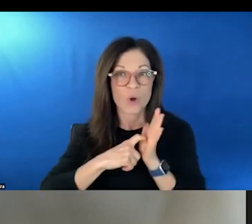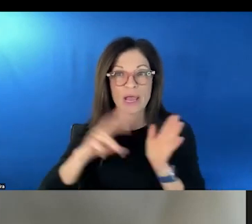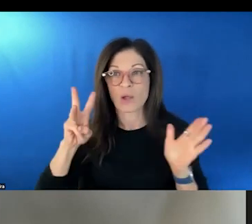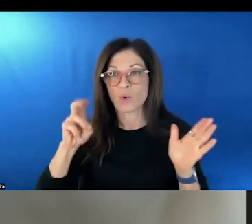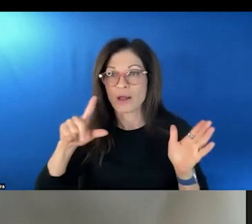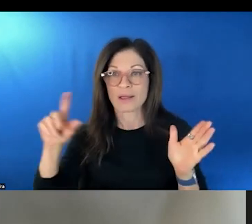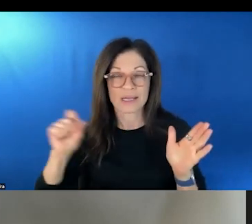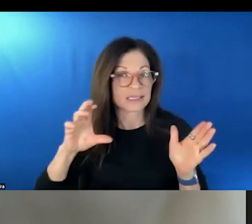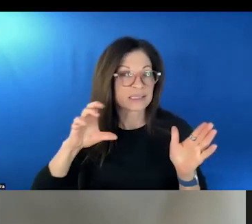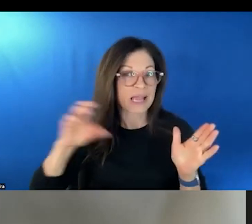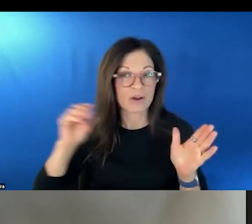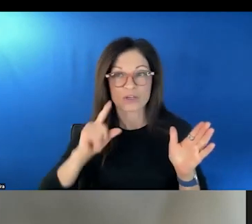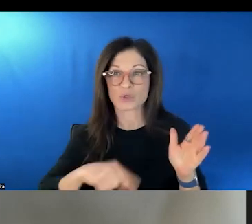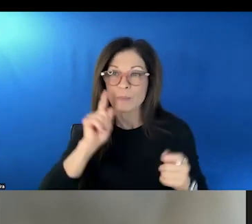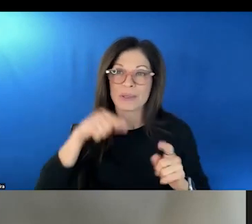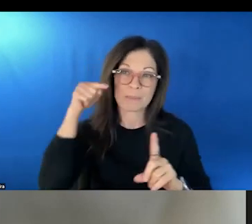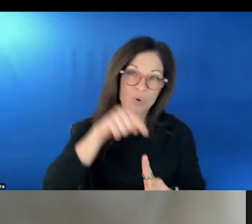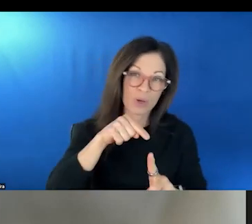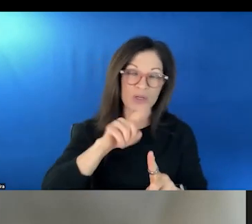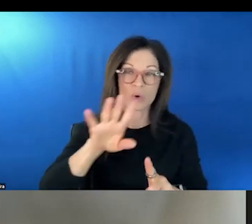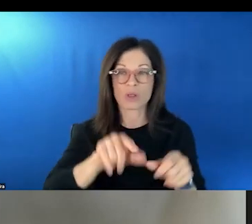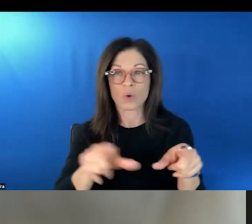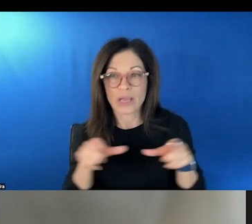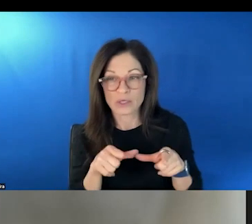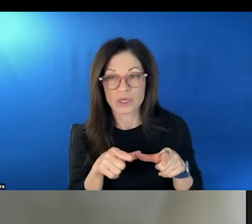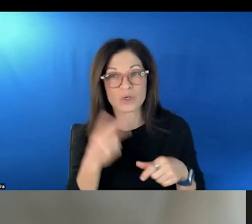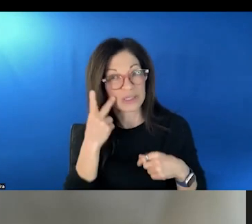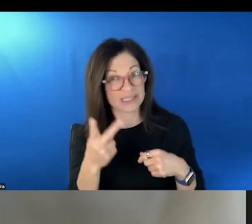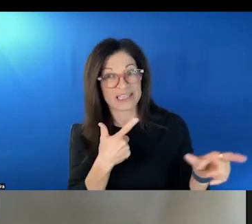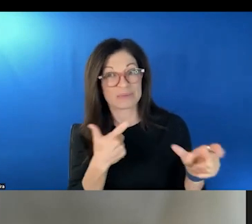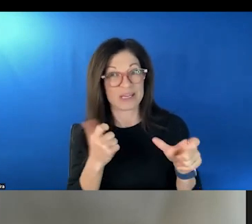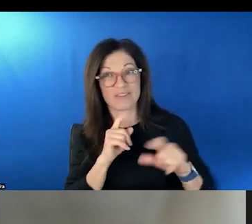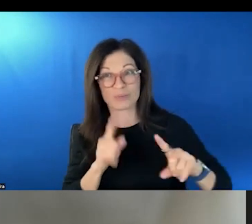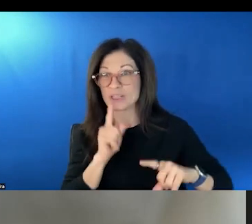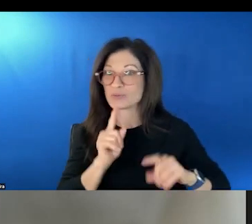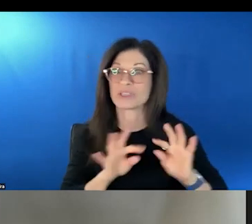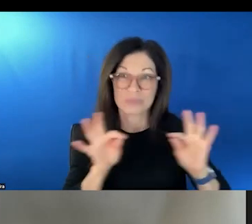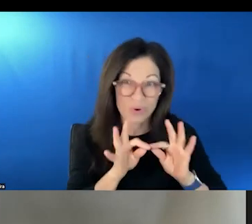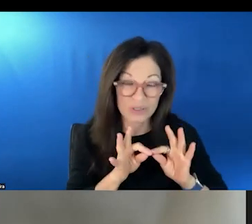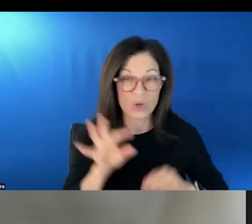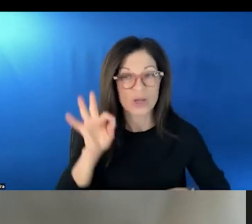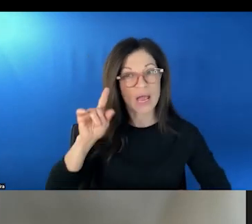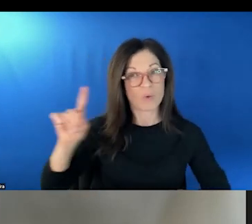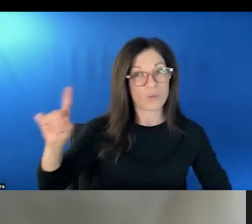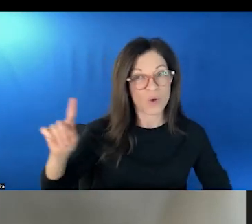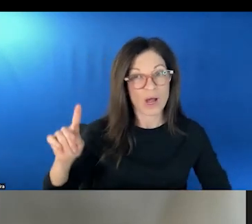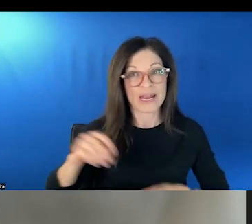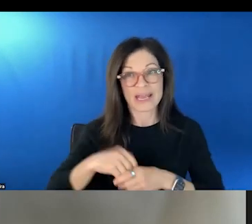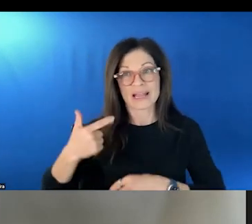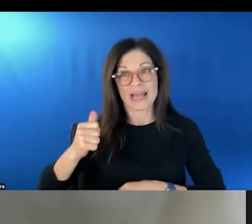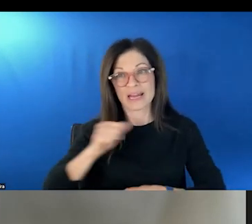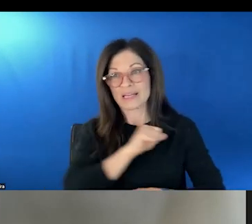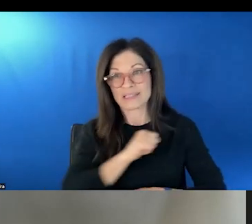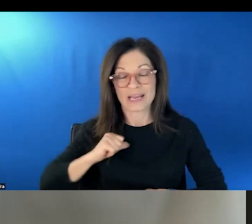pinpoint precise location. And you can see here, the speed of response really matters. The 911 call in suburban Atlanta went to another county, and